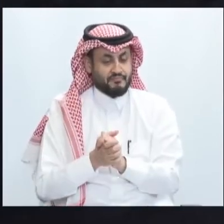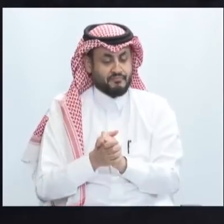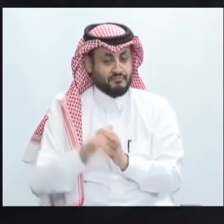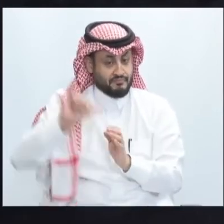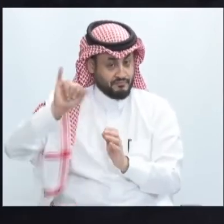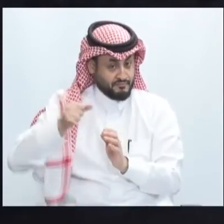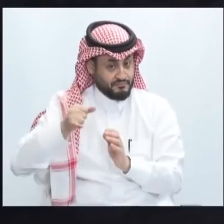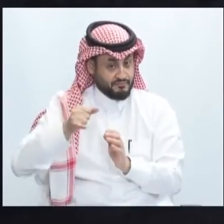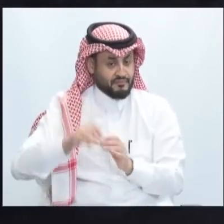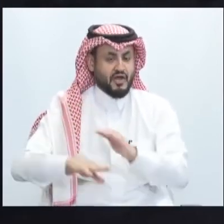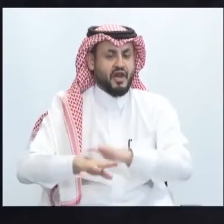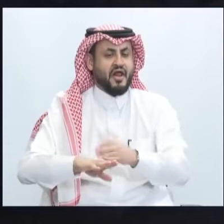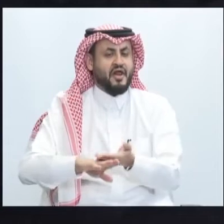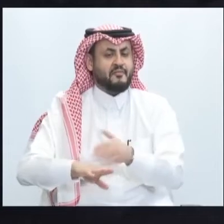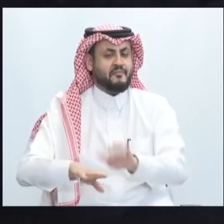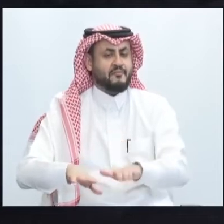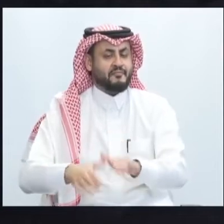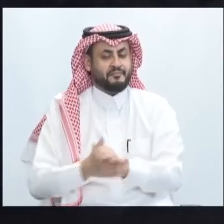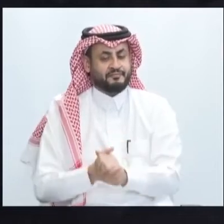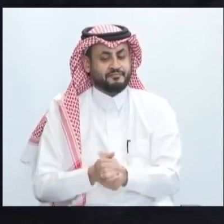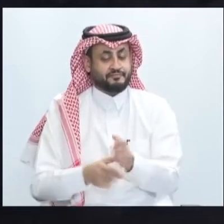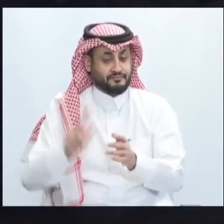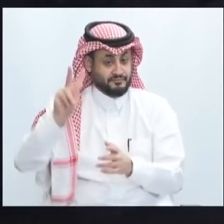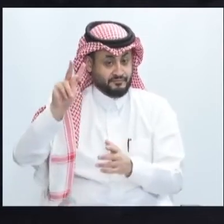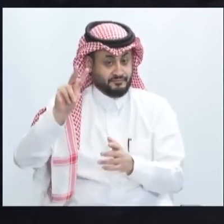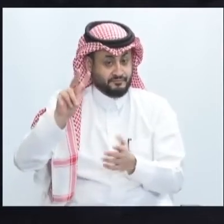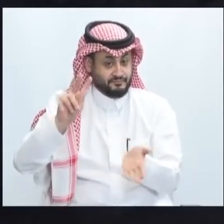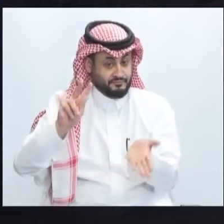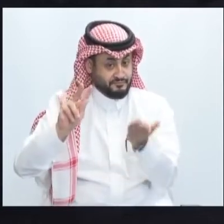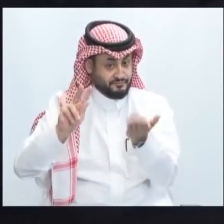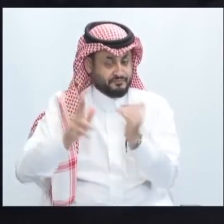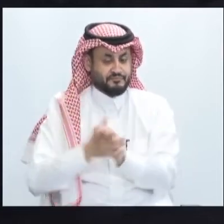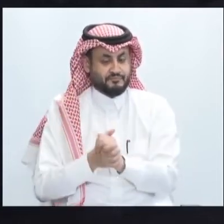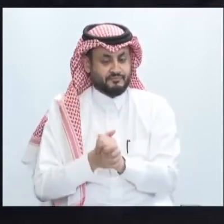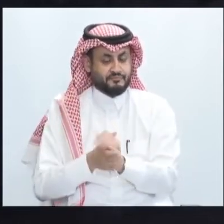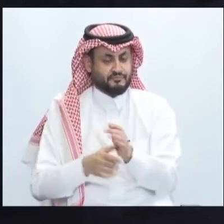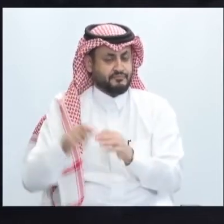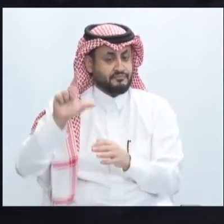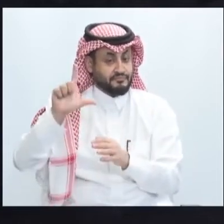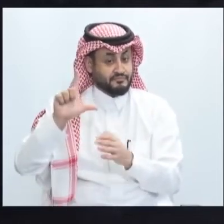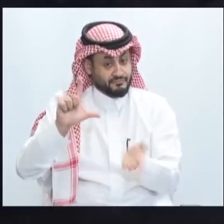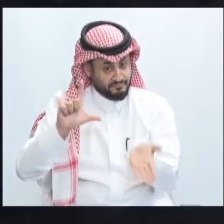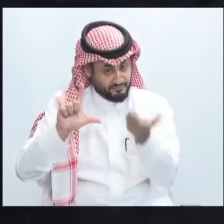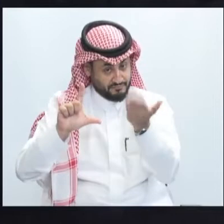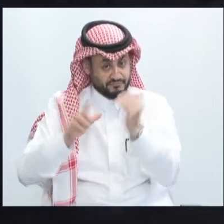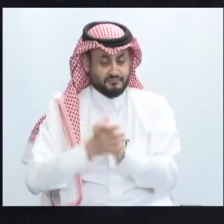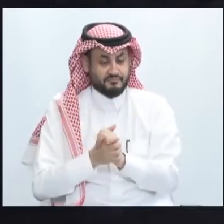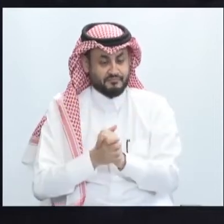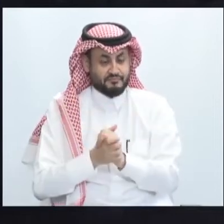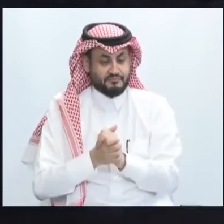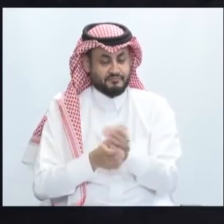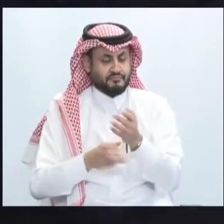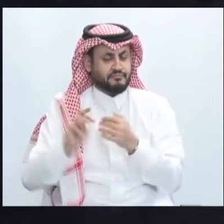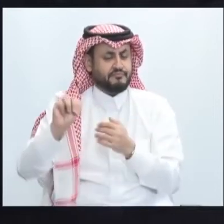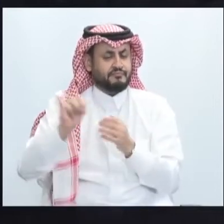J. On the ground, that's right. K. Yes. L. Yes, that's right.